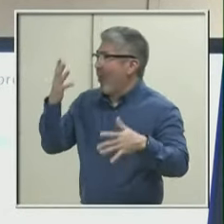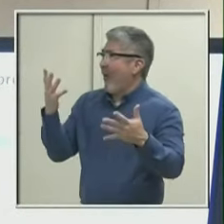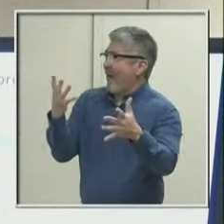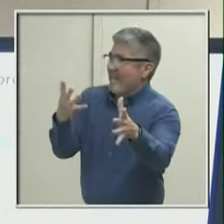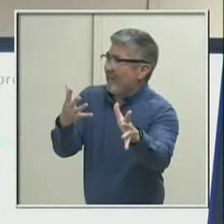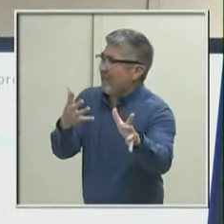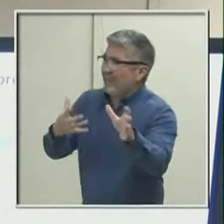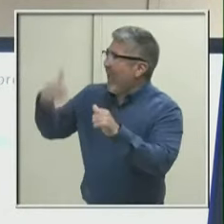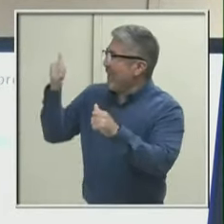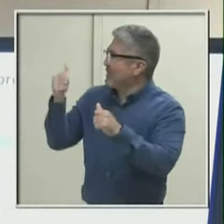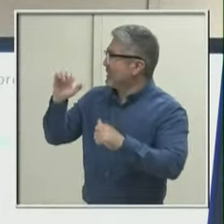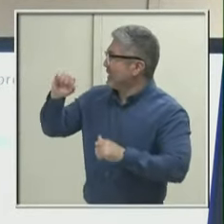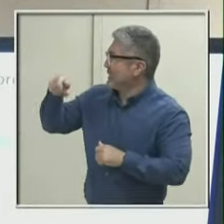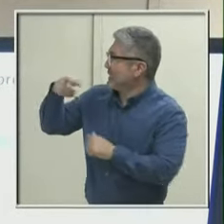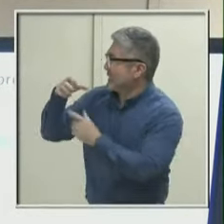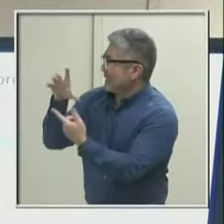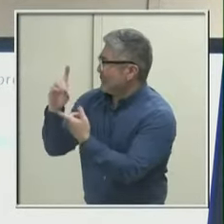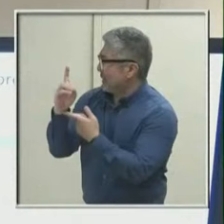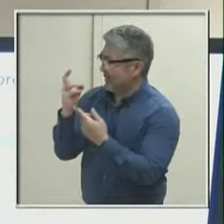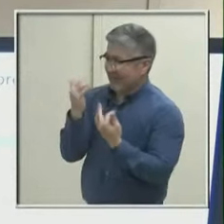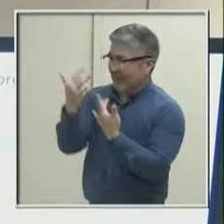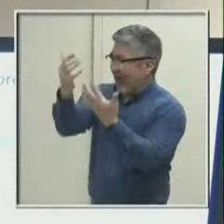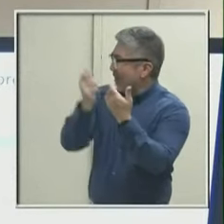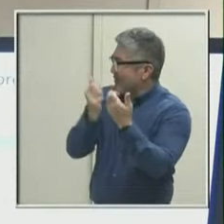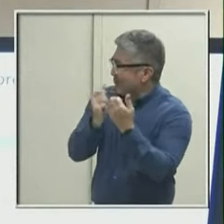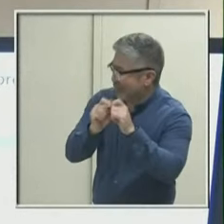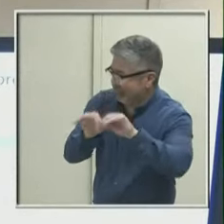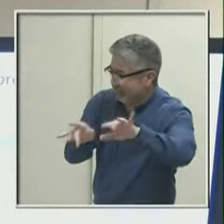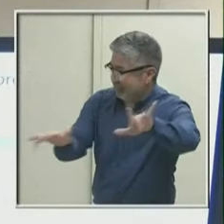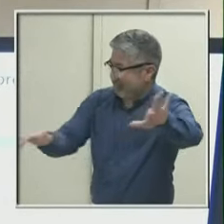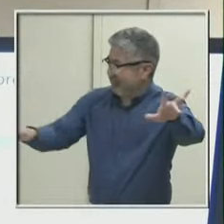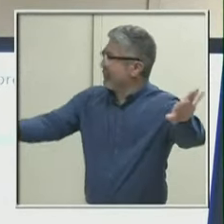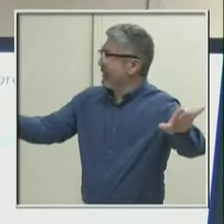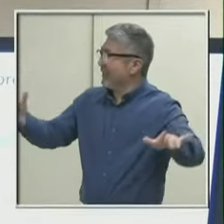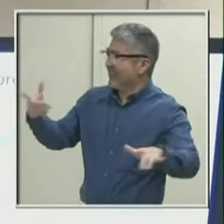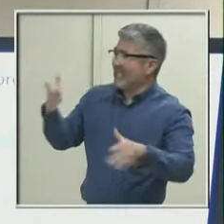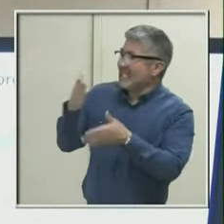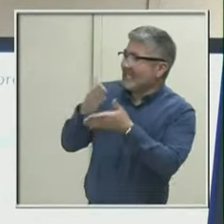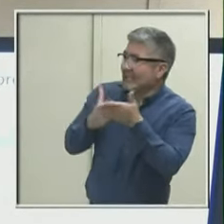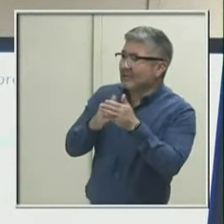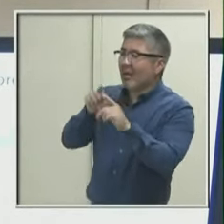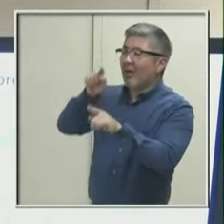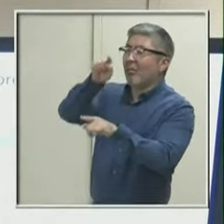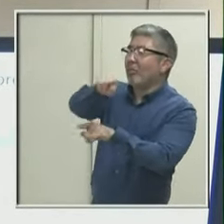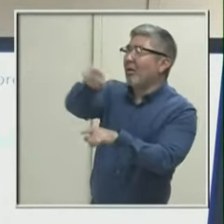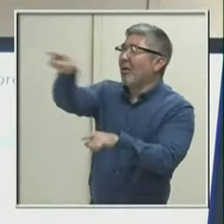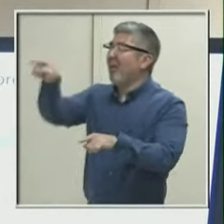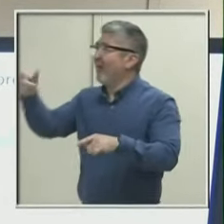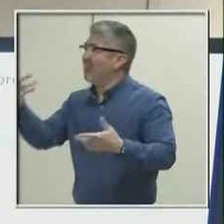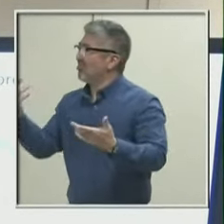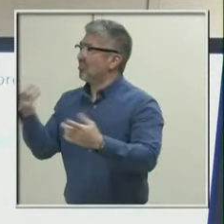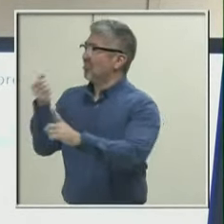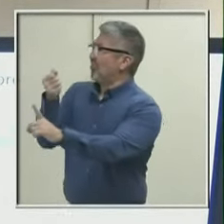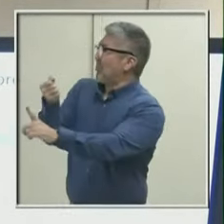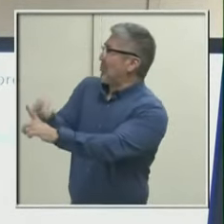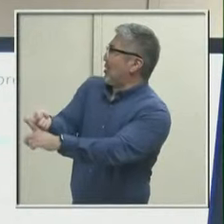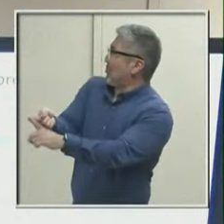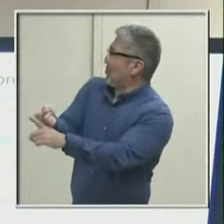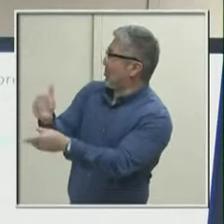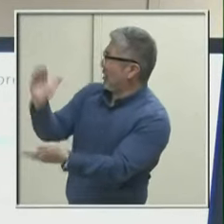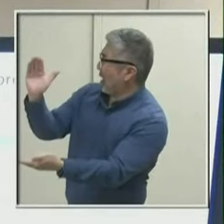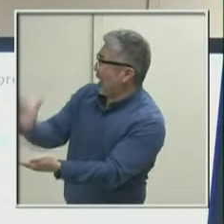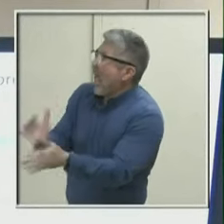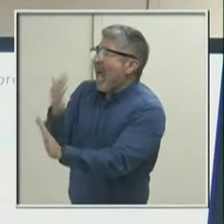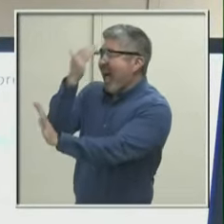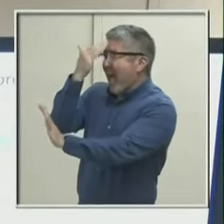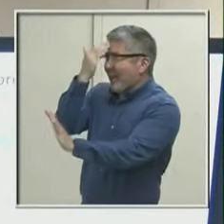I know that as you look through, and we saw from the area, there were some areas that weren't as impacted by the fire. I know that's going to come out in phase